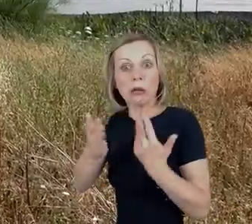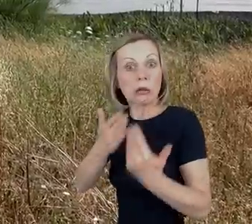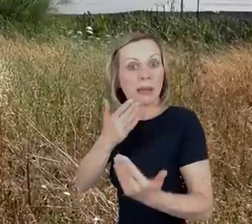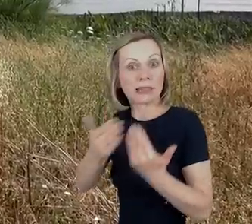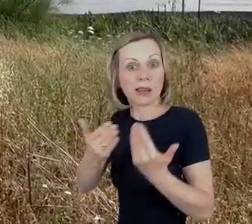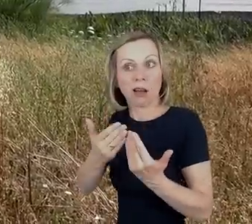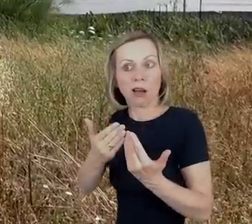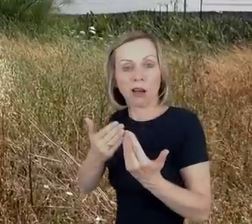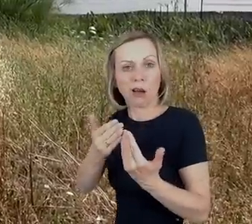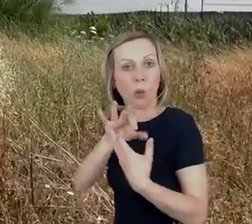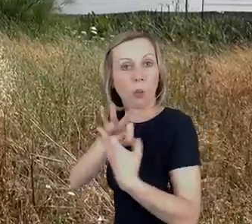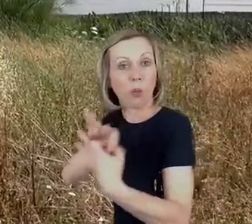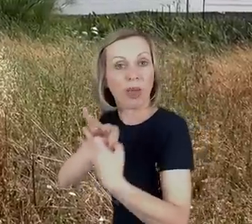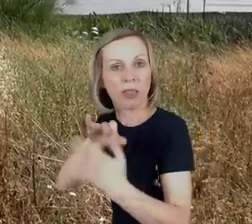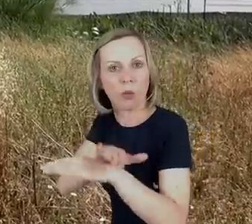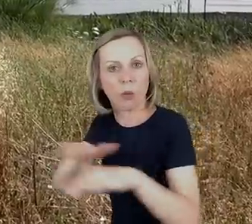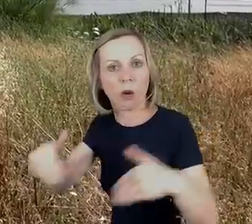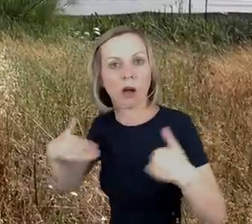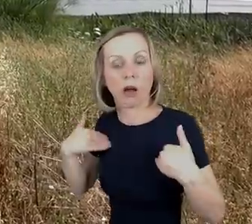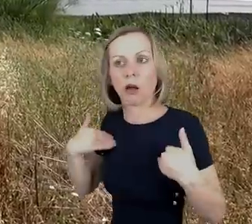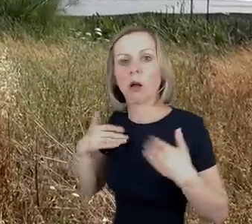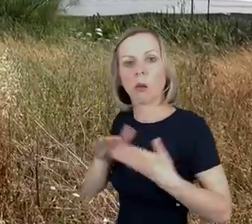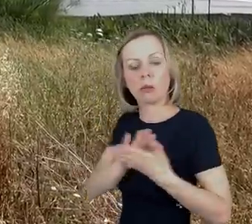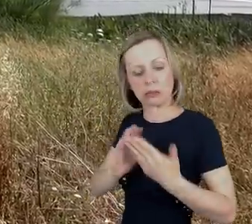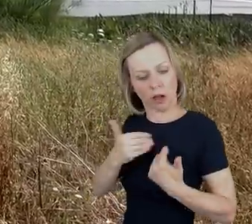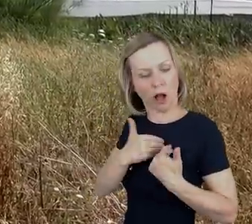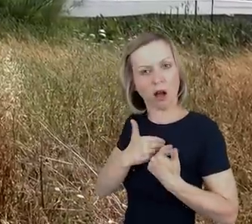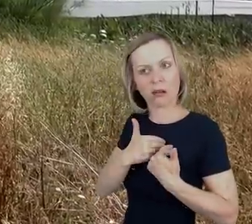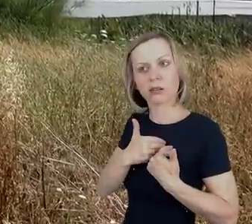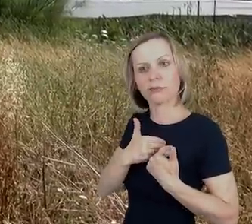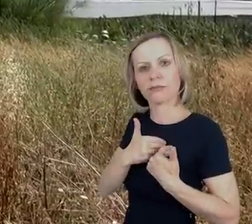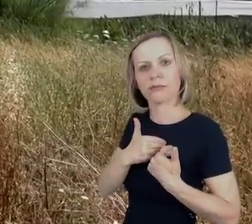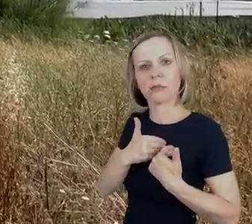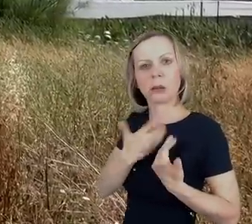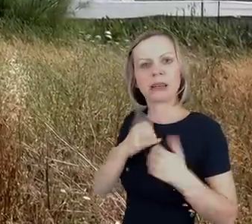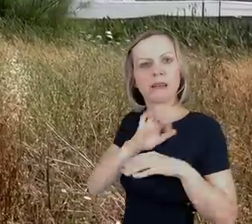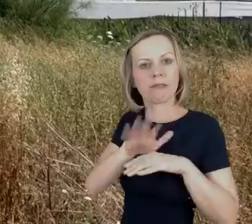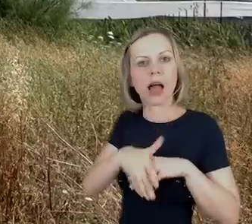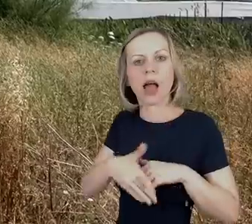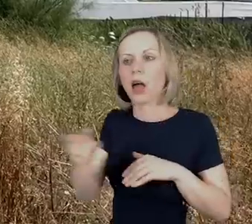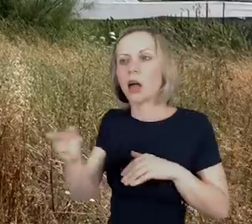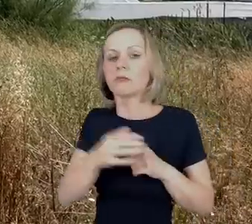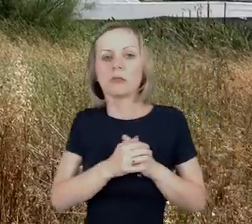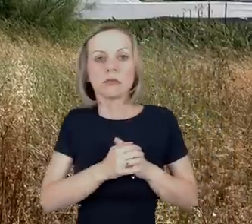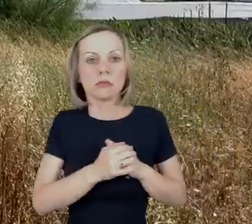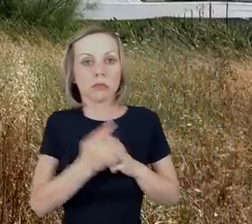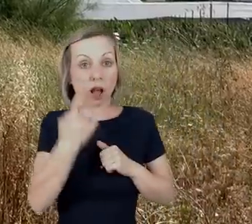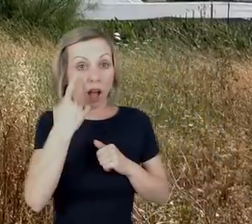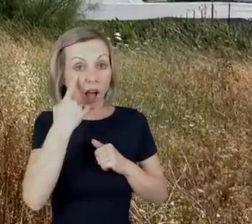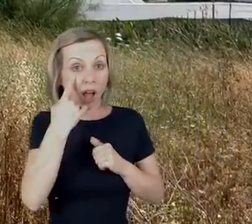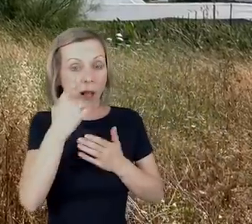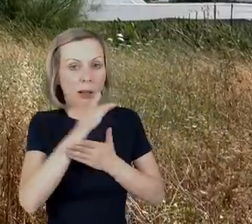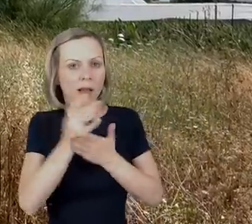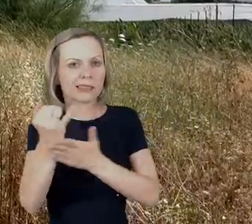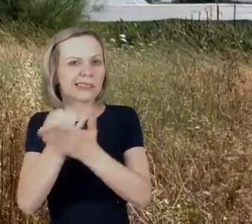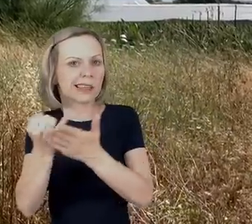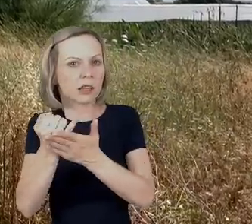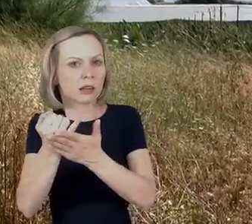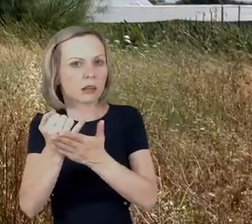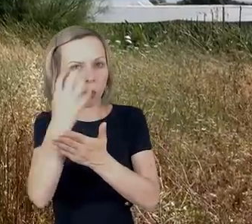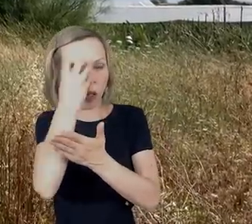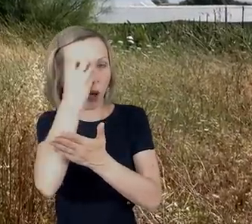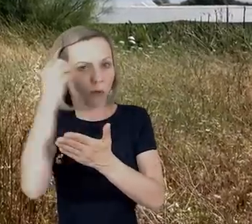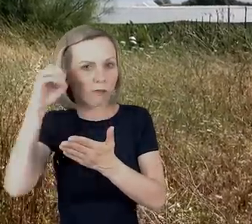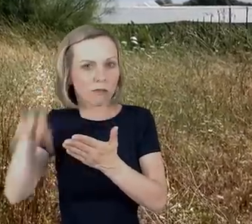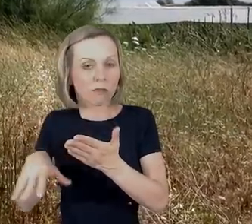committed adultery with her in his heart. If your right eye causes you to sin, turn it out